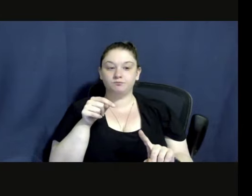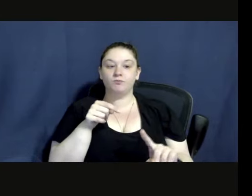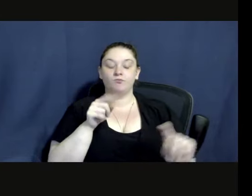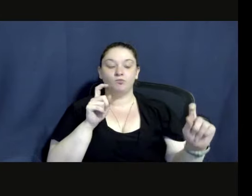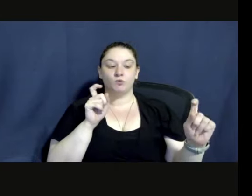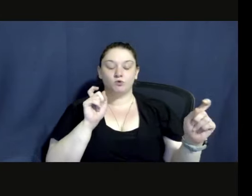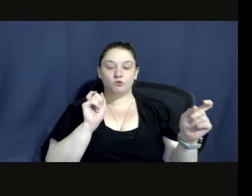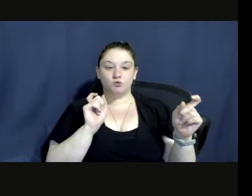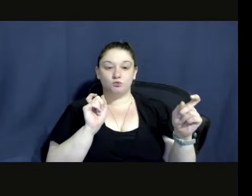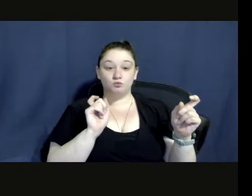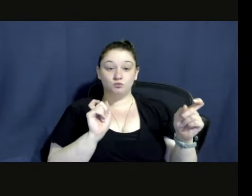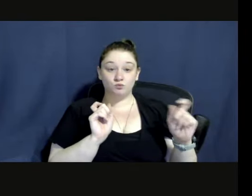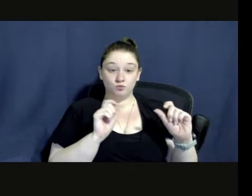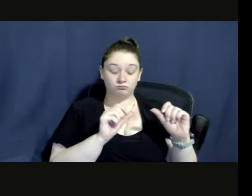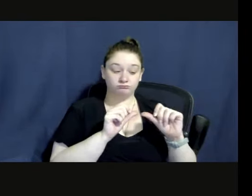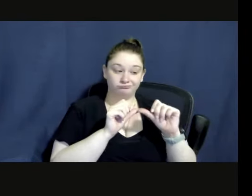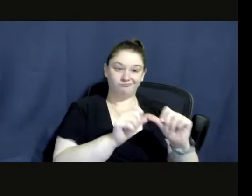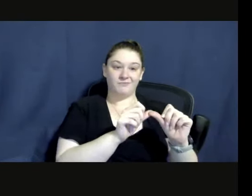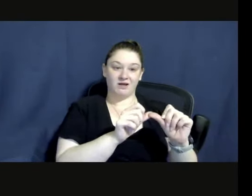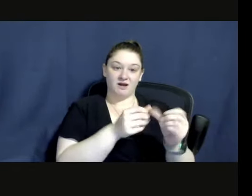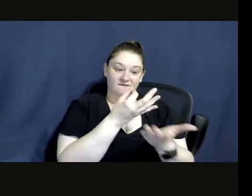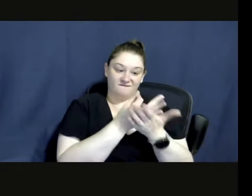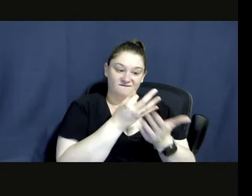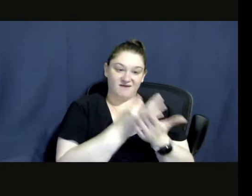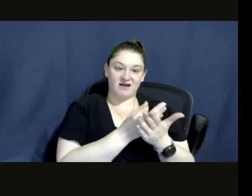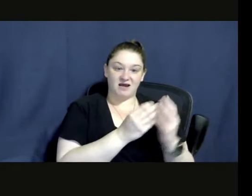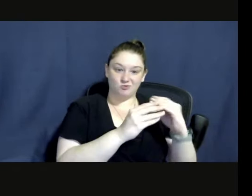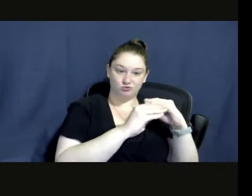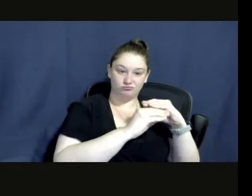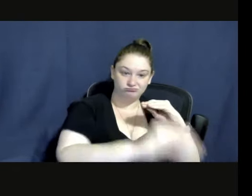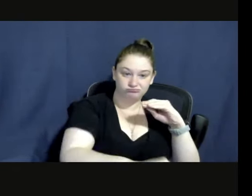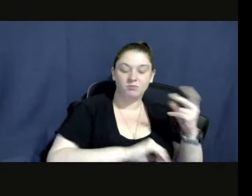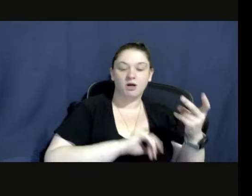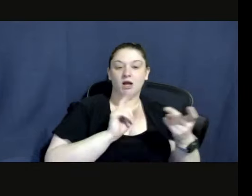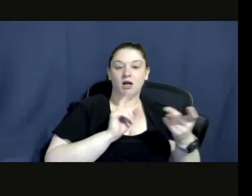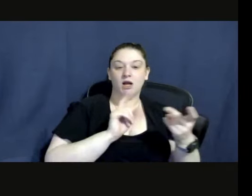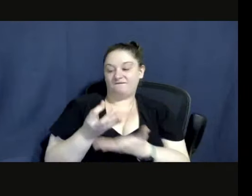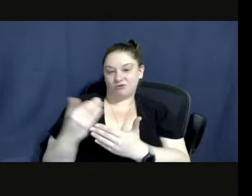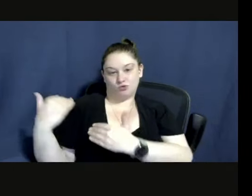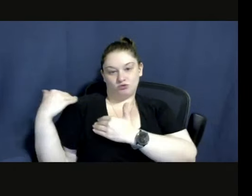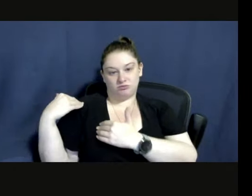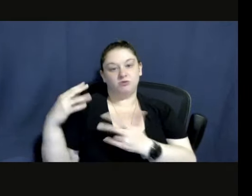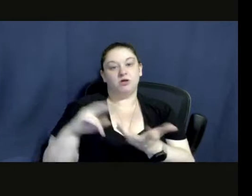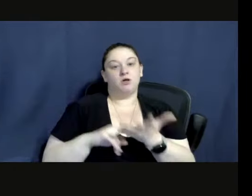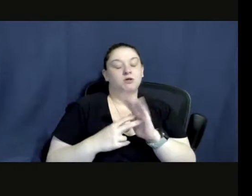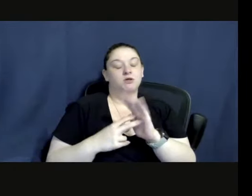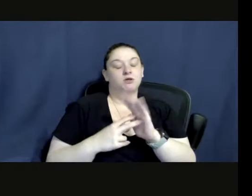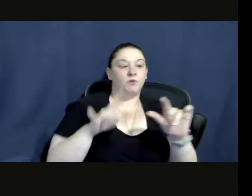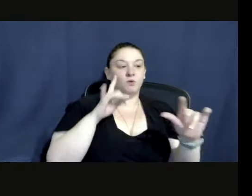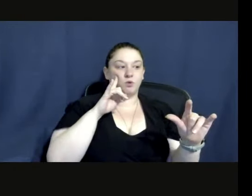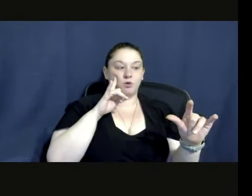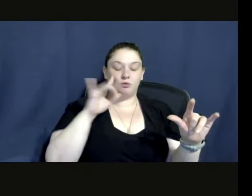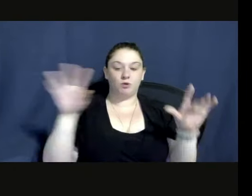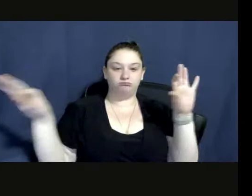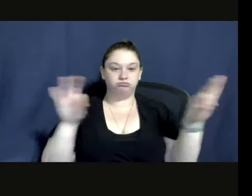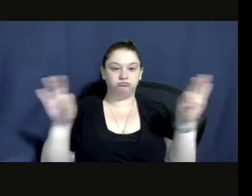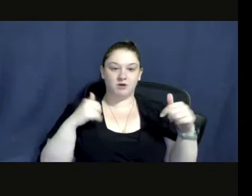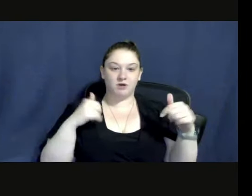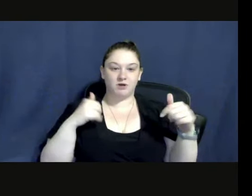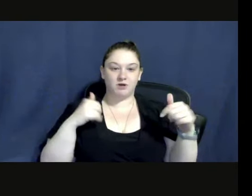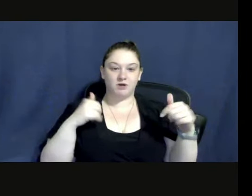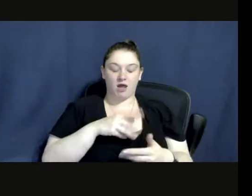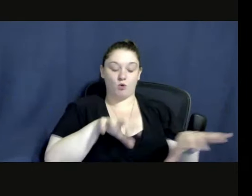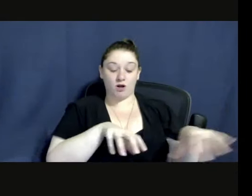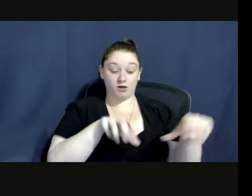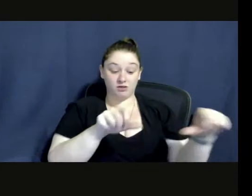To maintain financial solvency and fiscal responsibility by staying above our adopted fund balance policy for